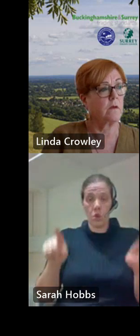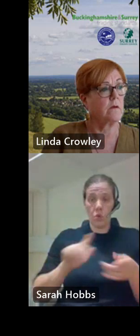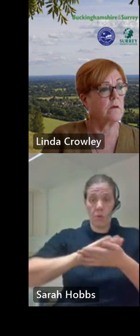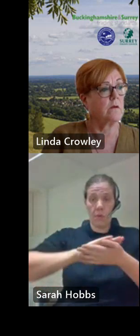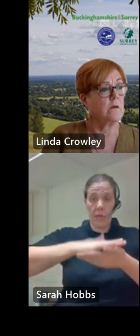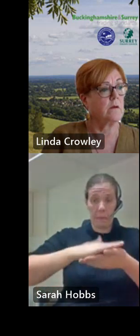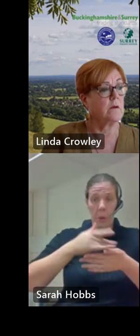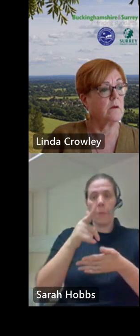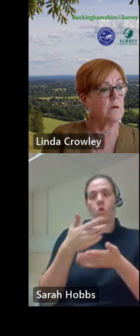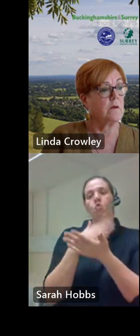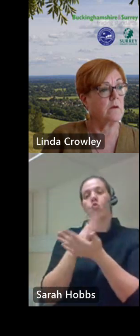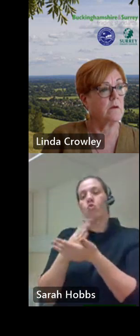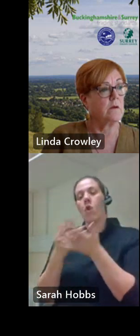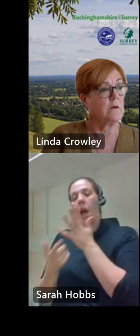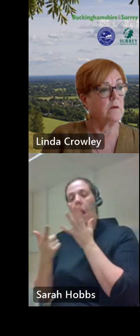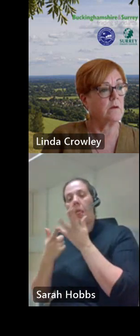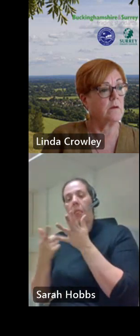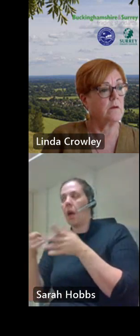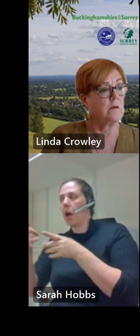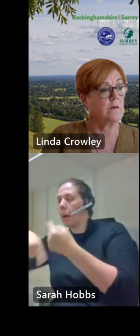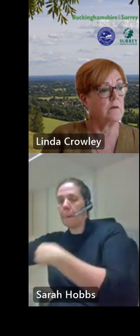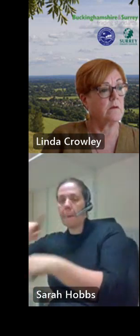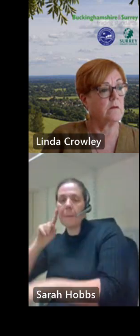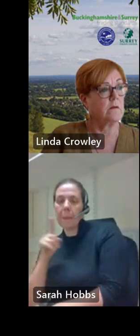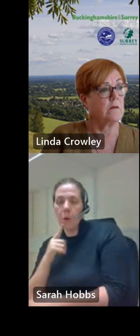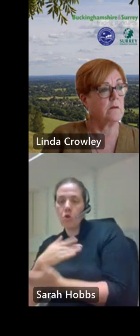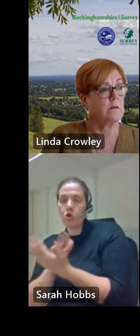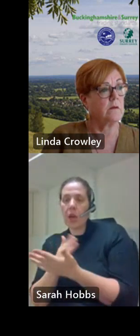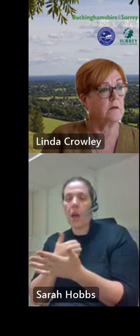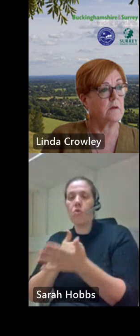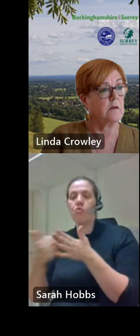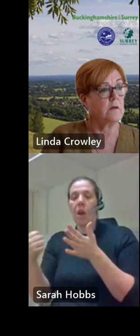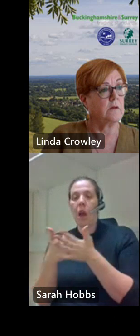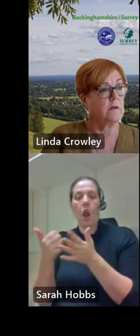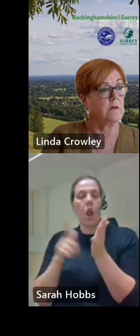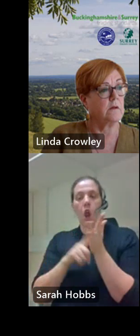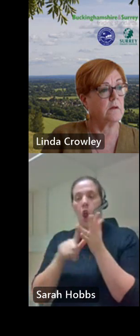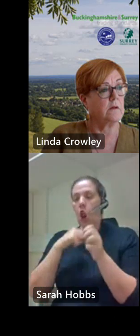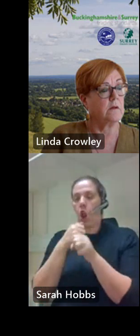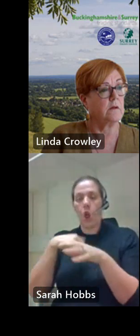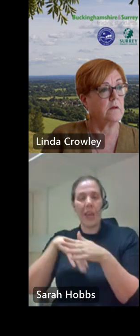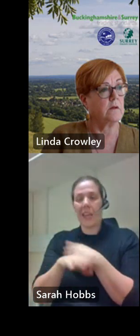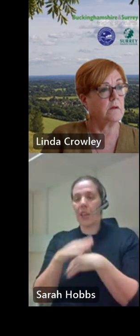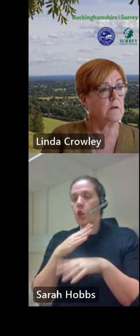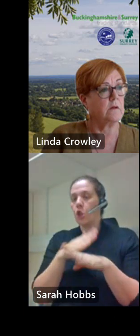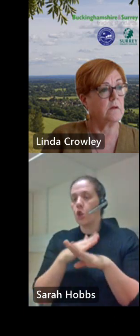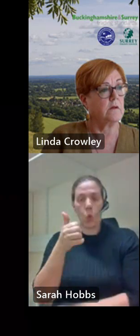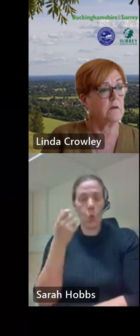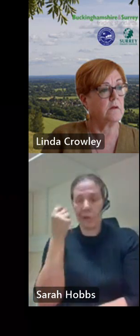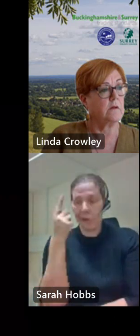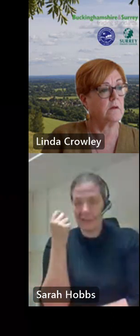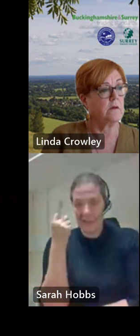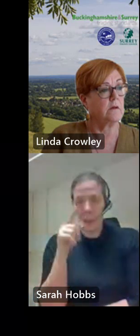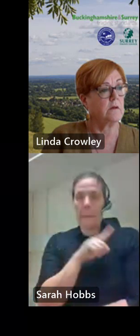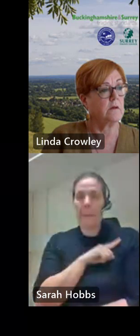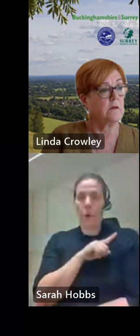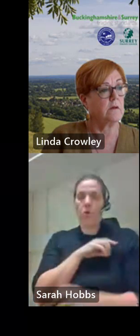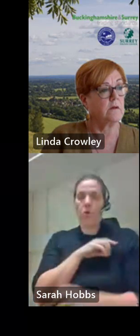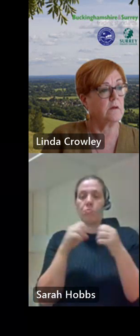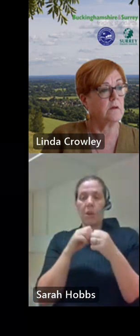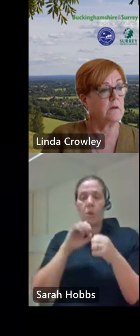people in your family or a community, and you have a shared common login, it is not a good idea to do that, because clearly the browser stores